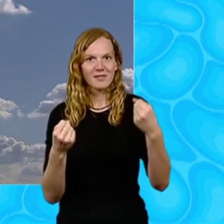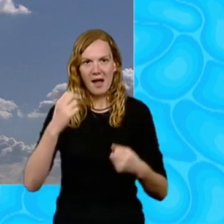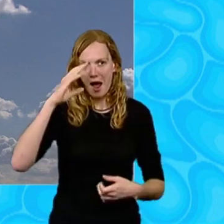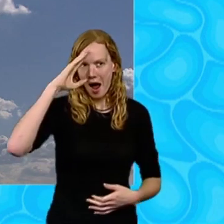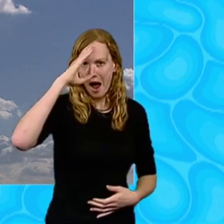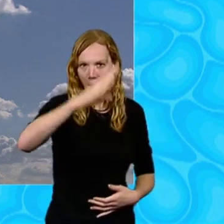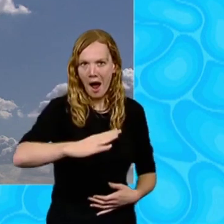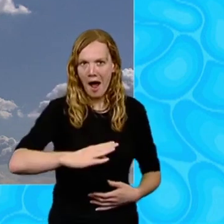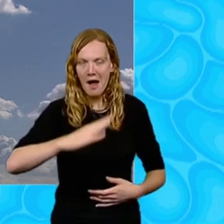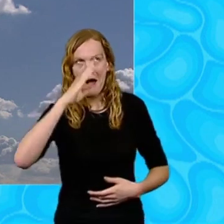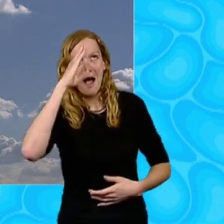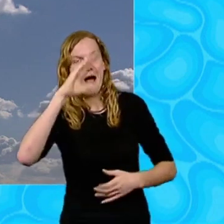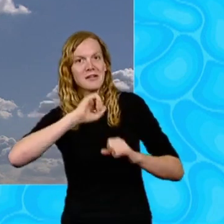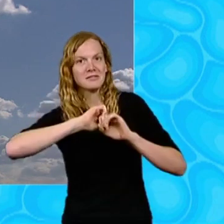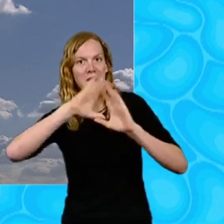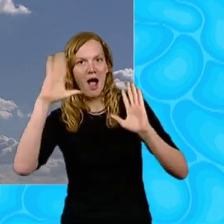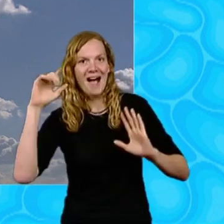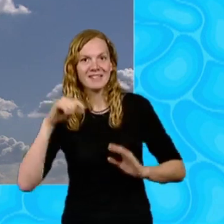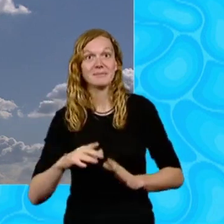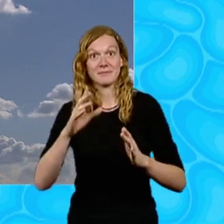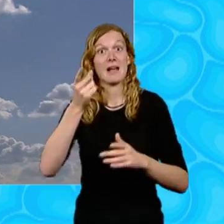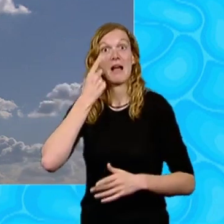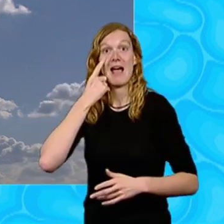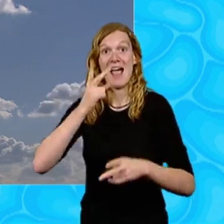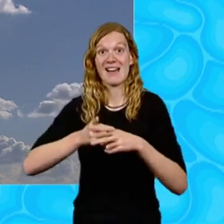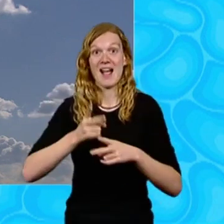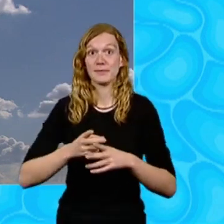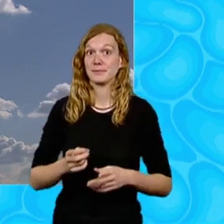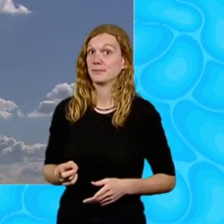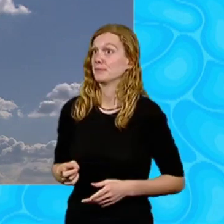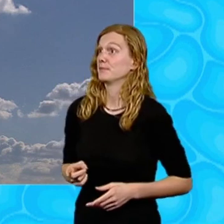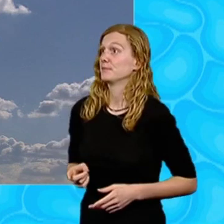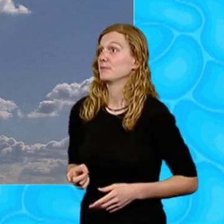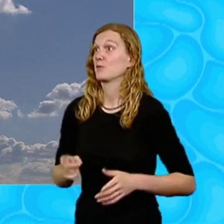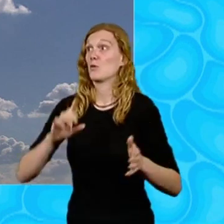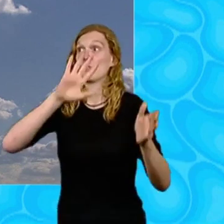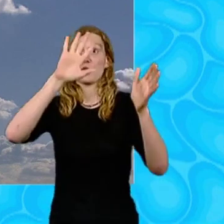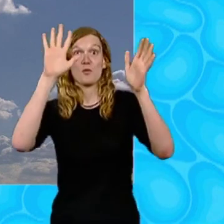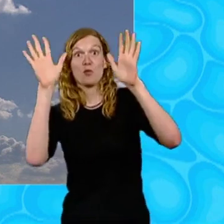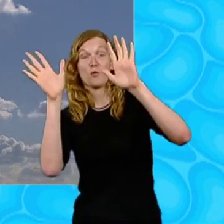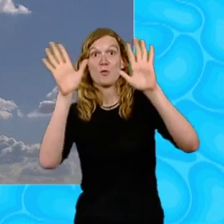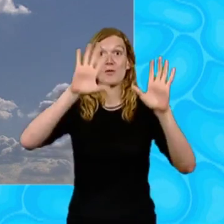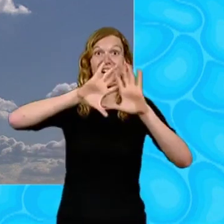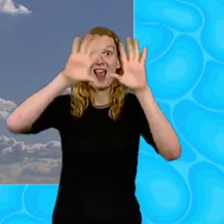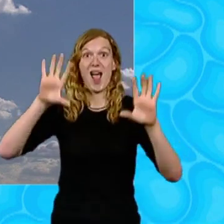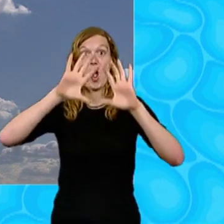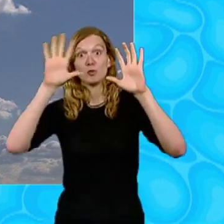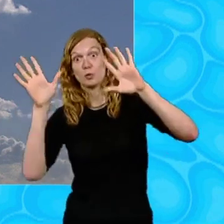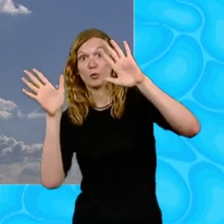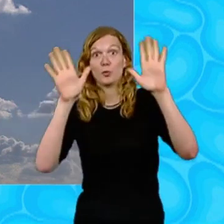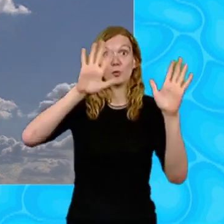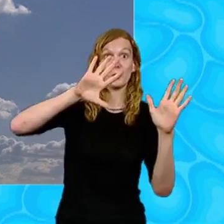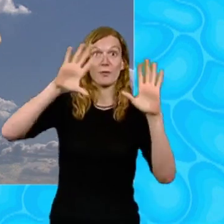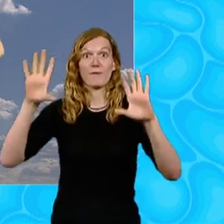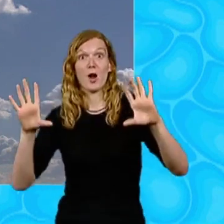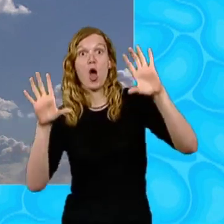try that again, shall we? Let's stretch up our big, strong aeroplane arms and then wave them from side to side as